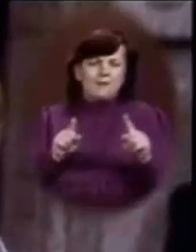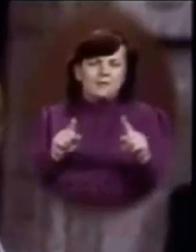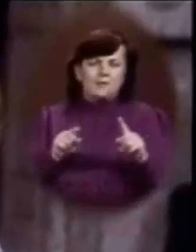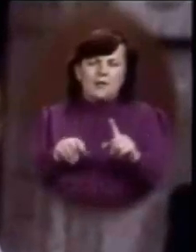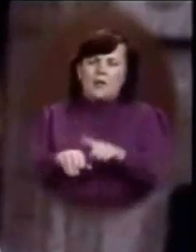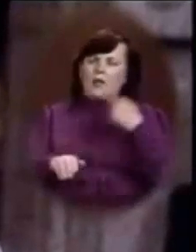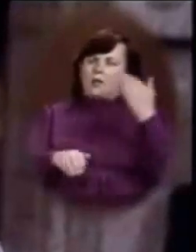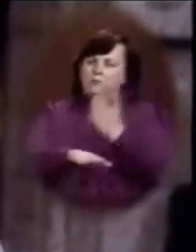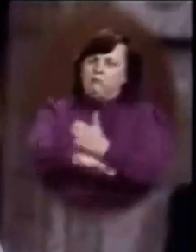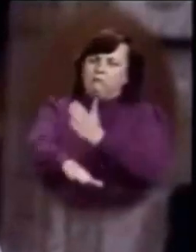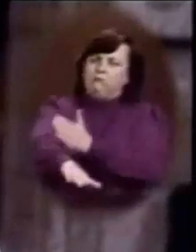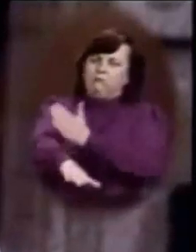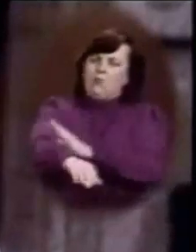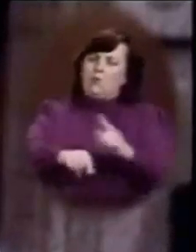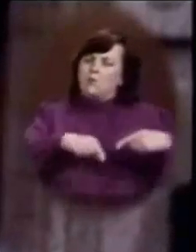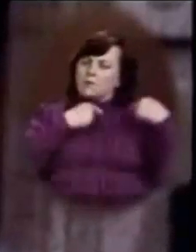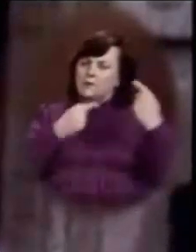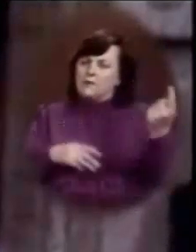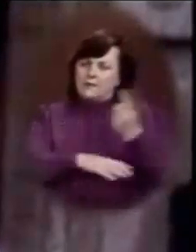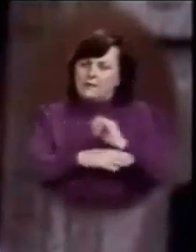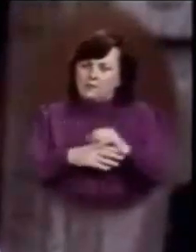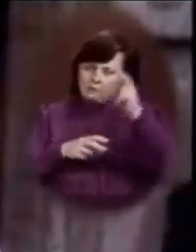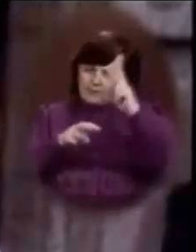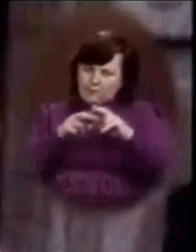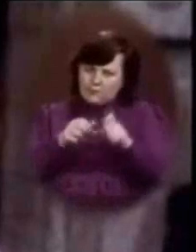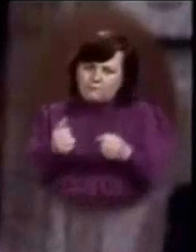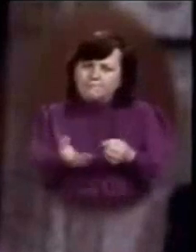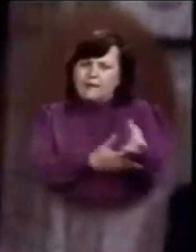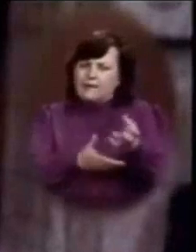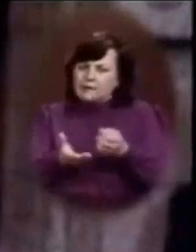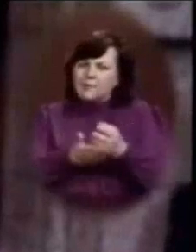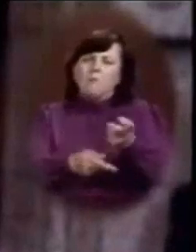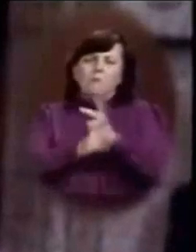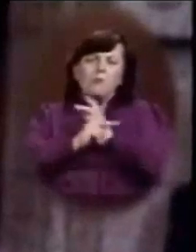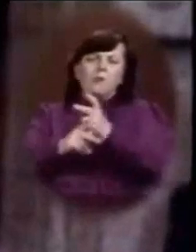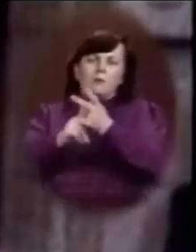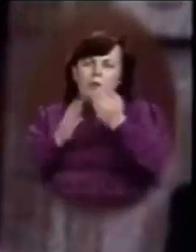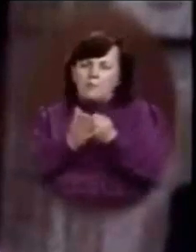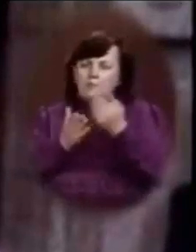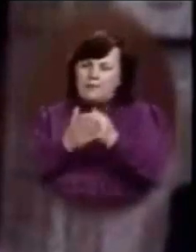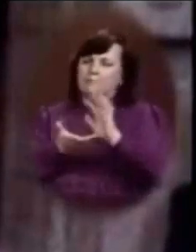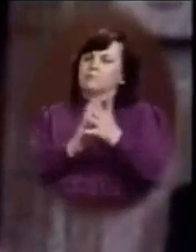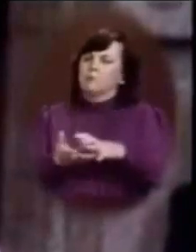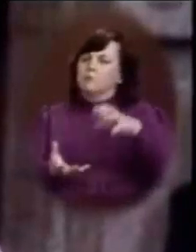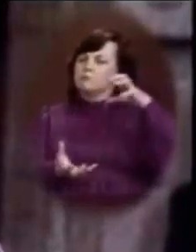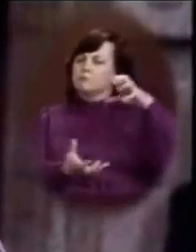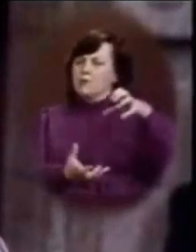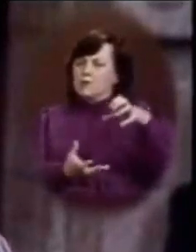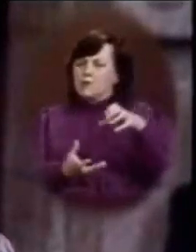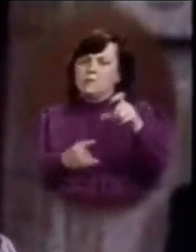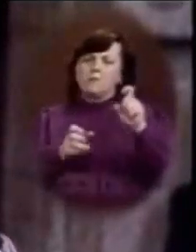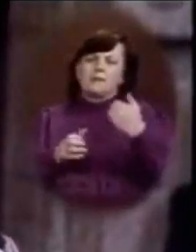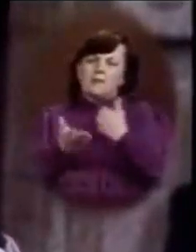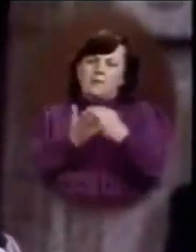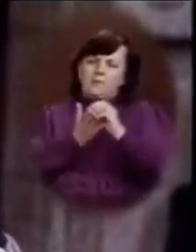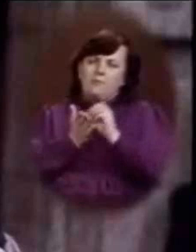way since the days when people thought that you could spend and borrow your way to prosperity, that you needed a budget deficit and a bit